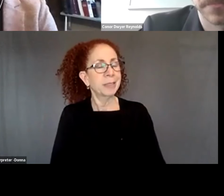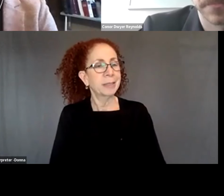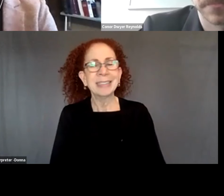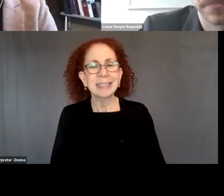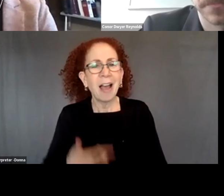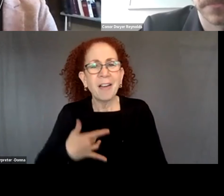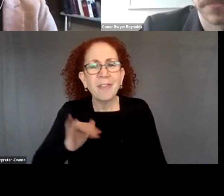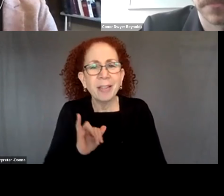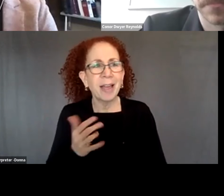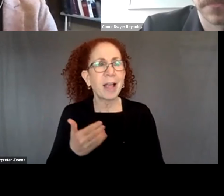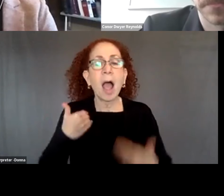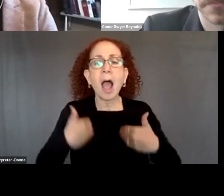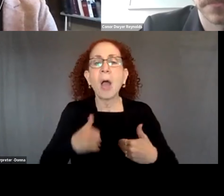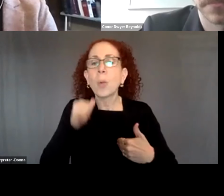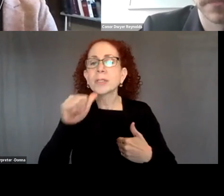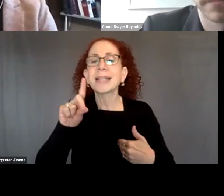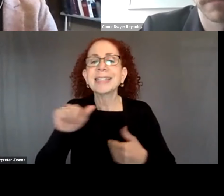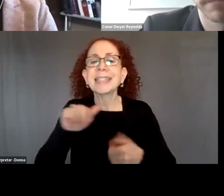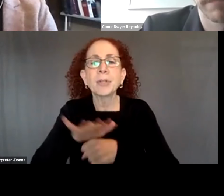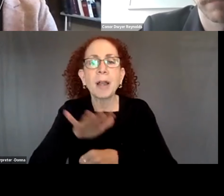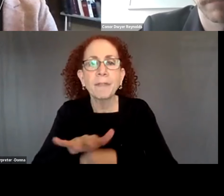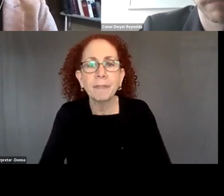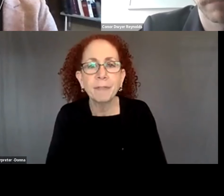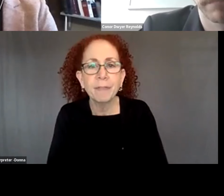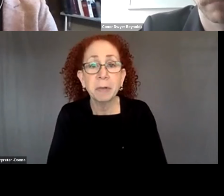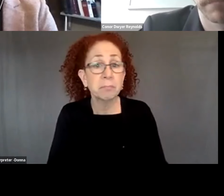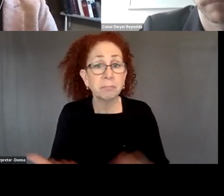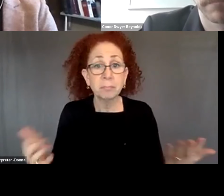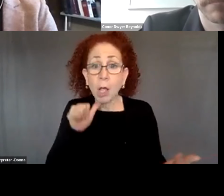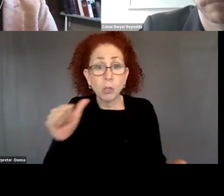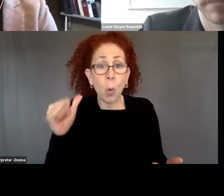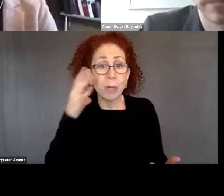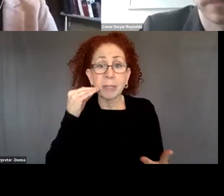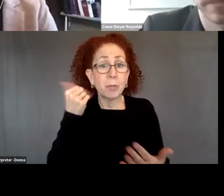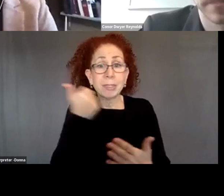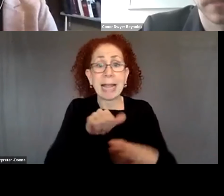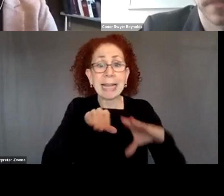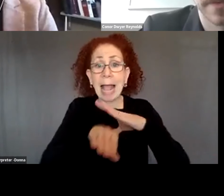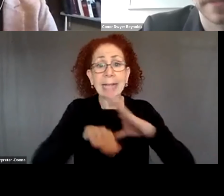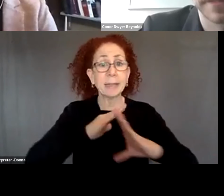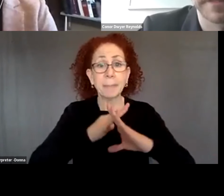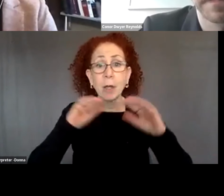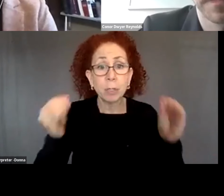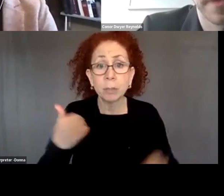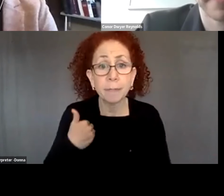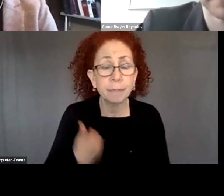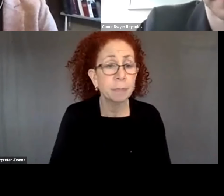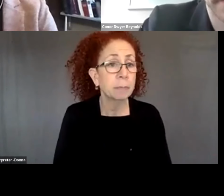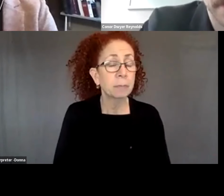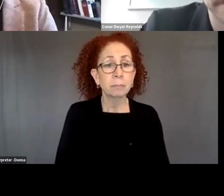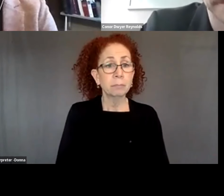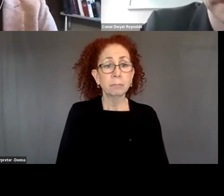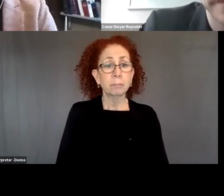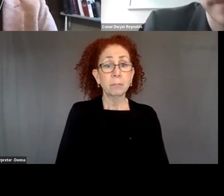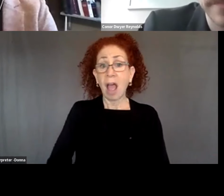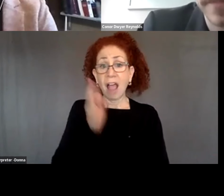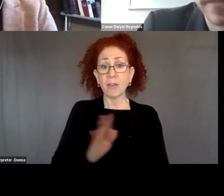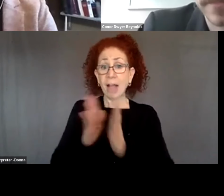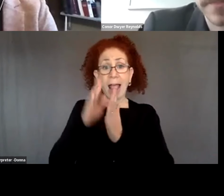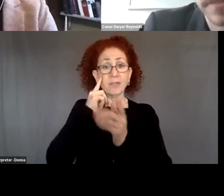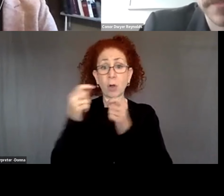wasn't disabled enough because I don't experience access barriers, because I have never claimed an